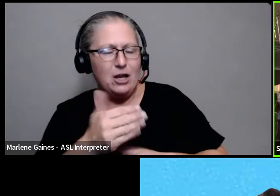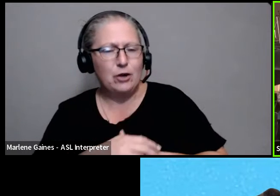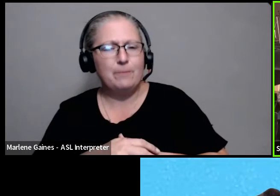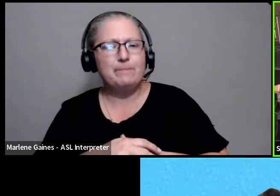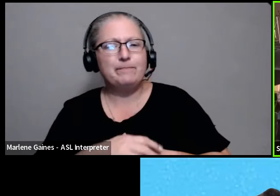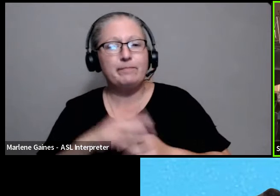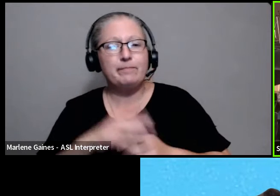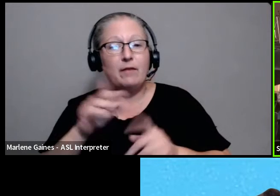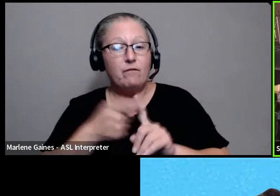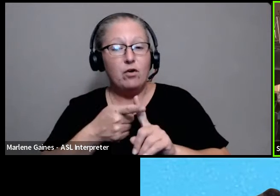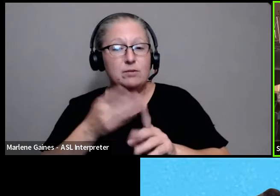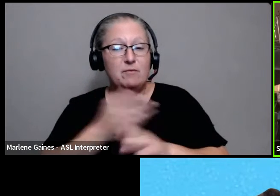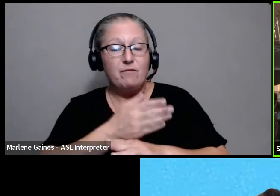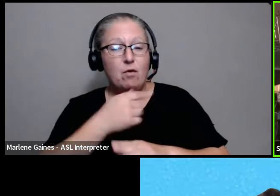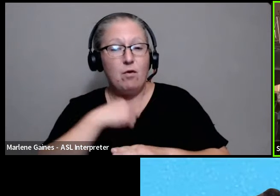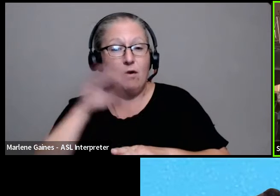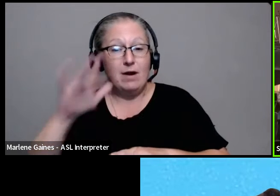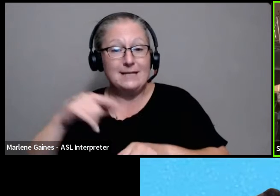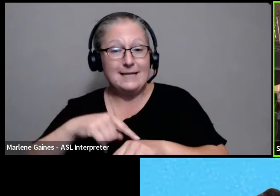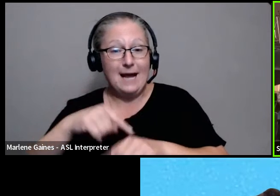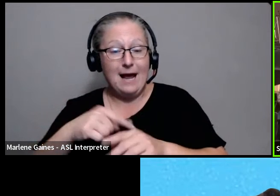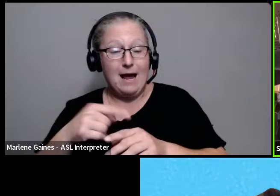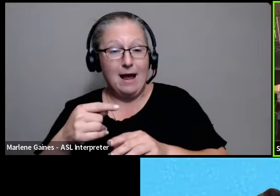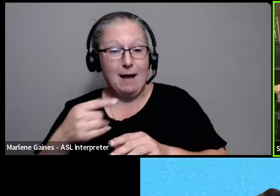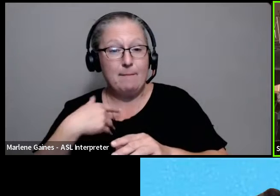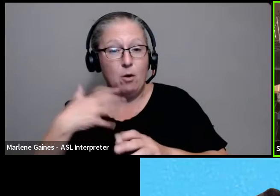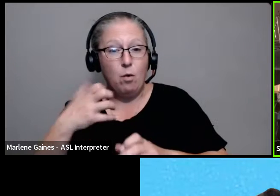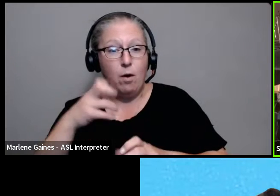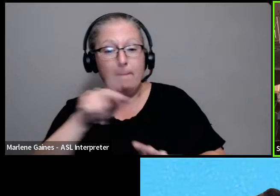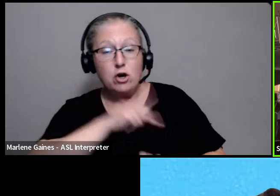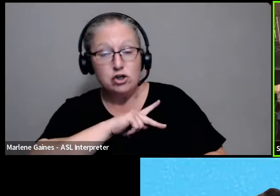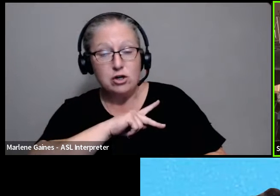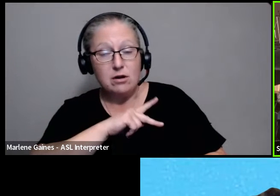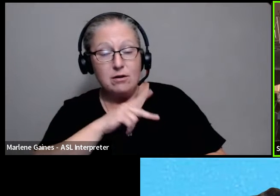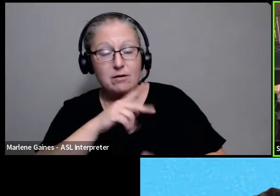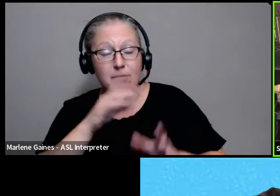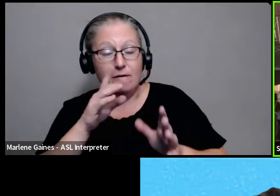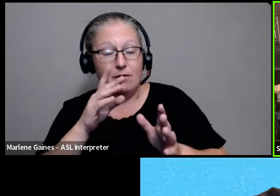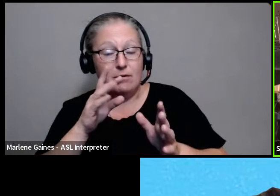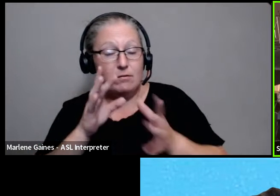And before I get my time running here, just on a personal note, I'm